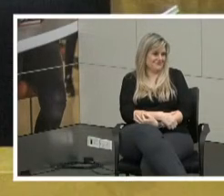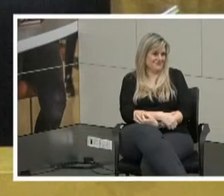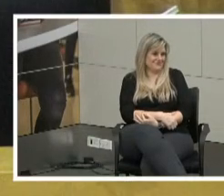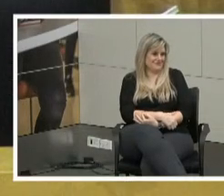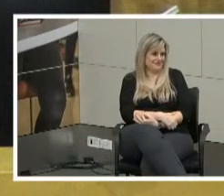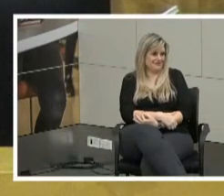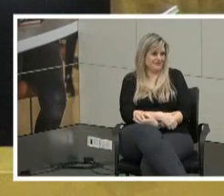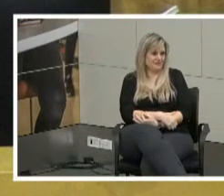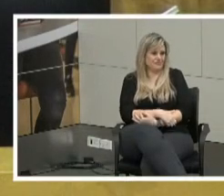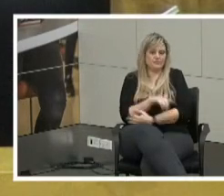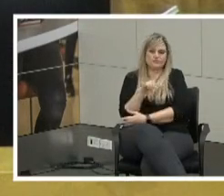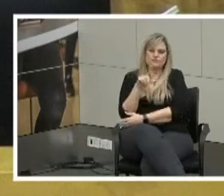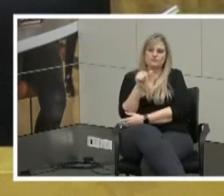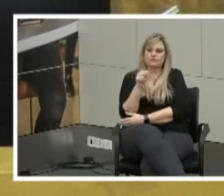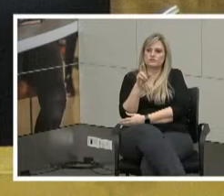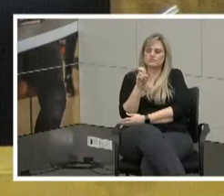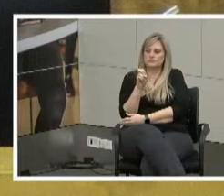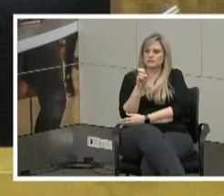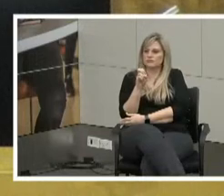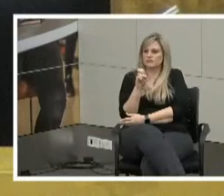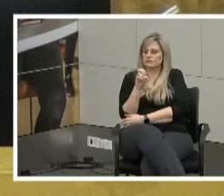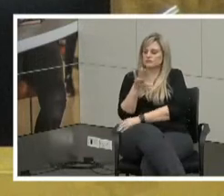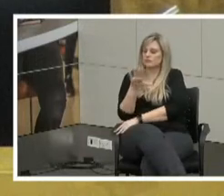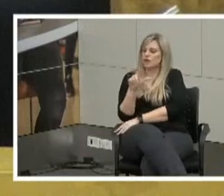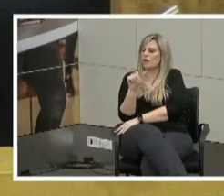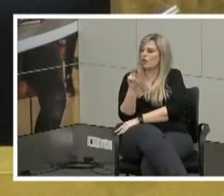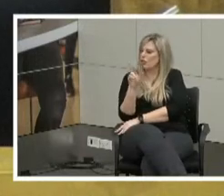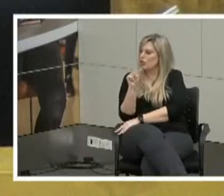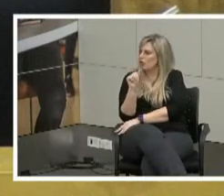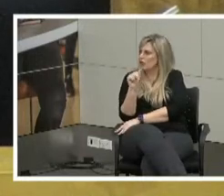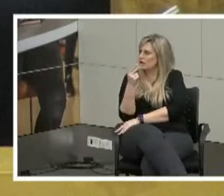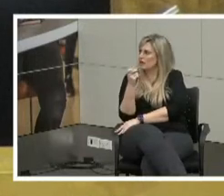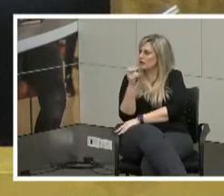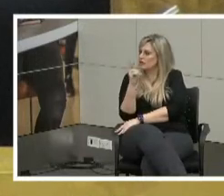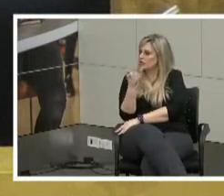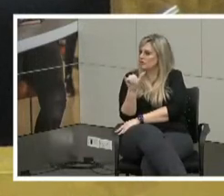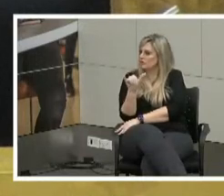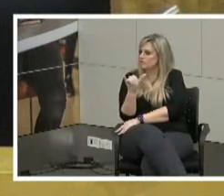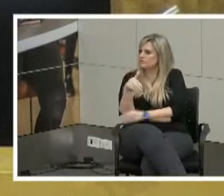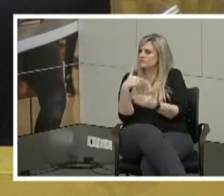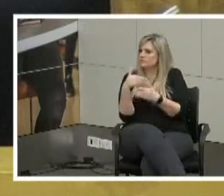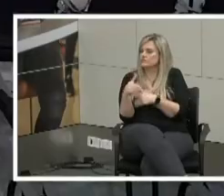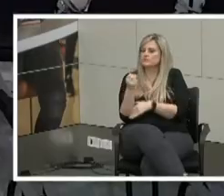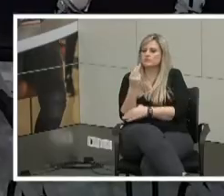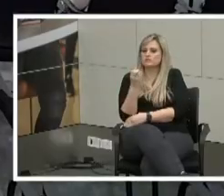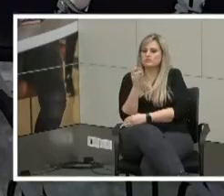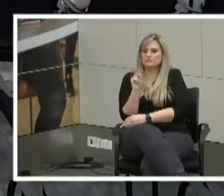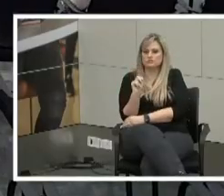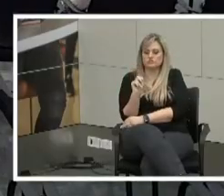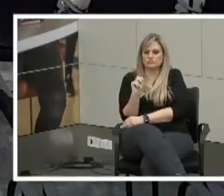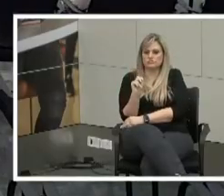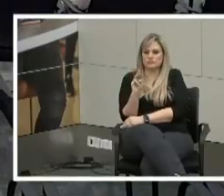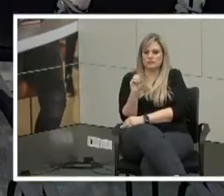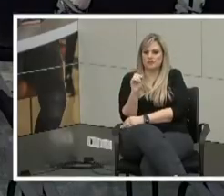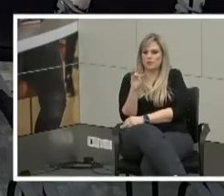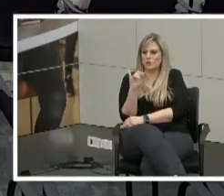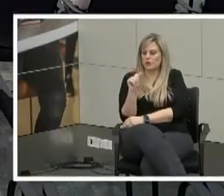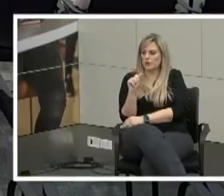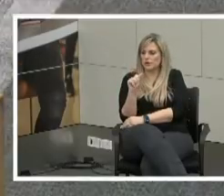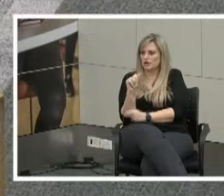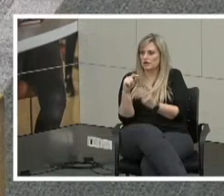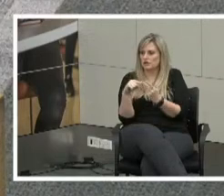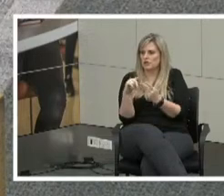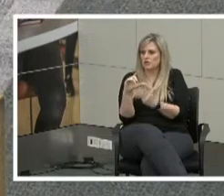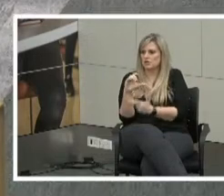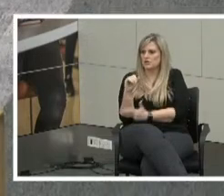uh Laura Henry is Miss Henry here yes ma'am she'll be followed by Sha leader Maria kada and